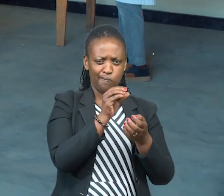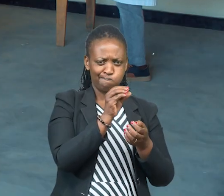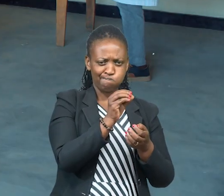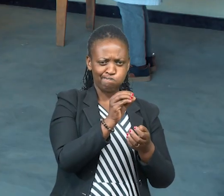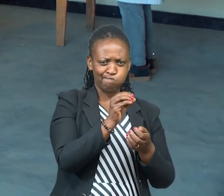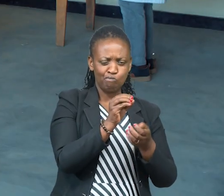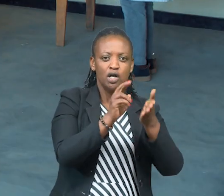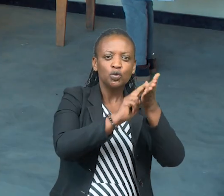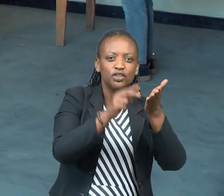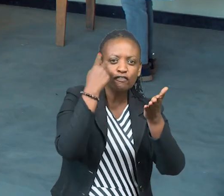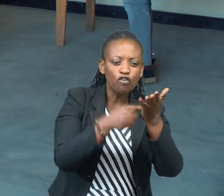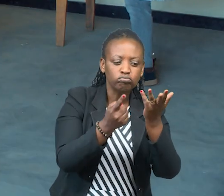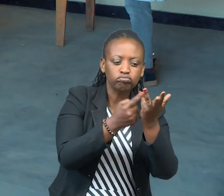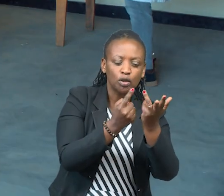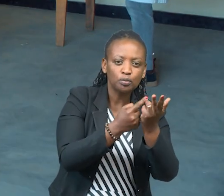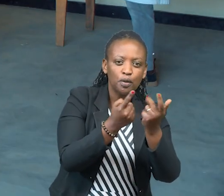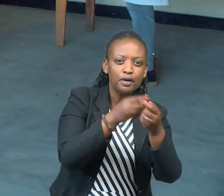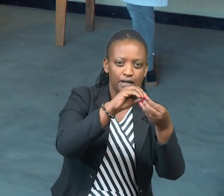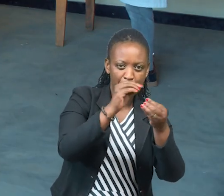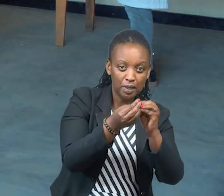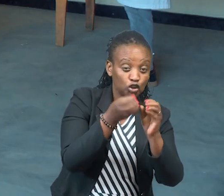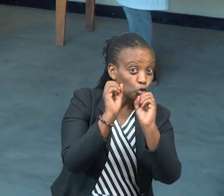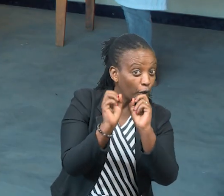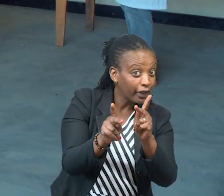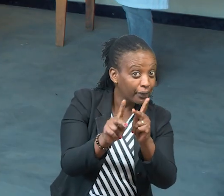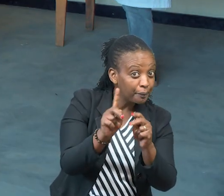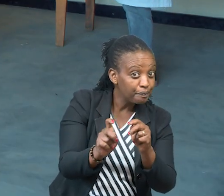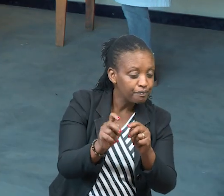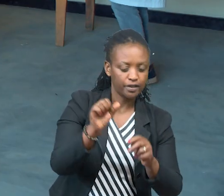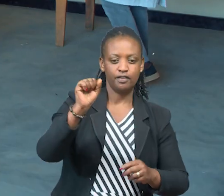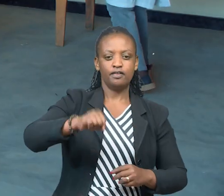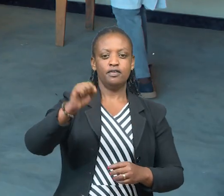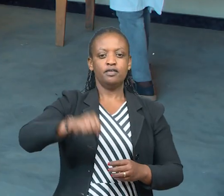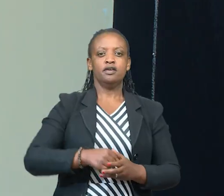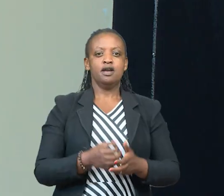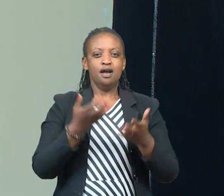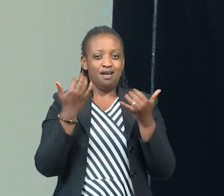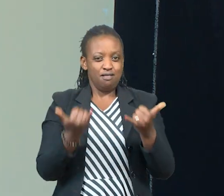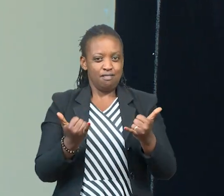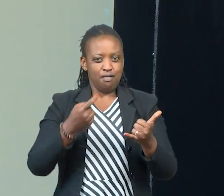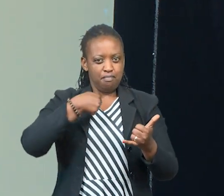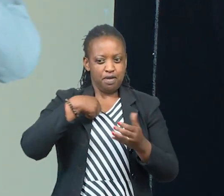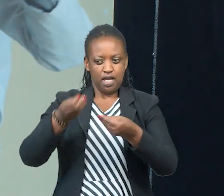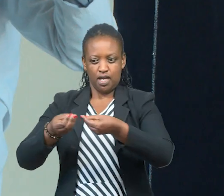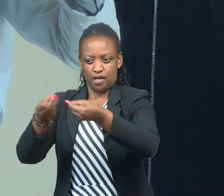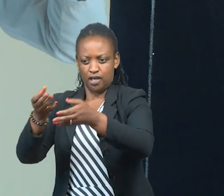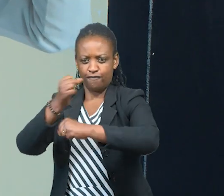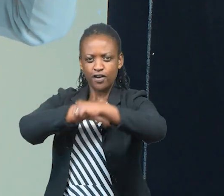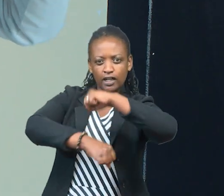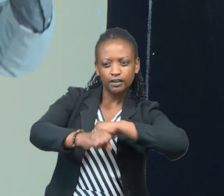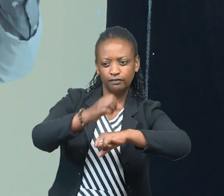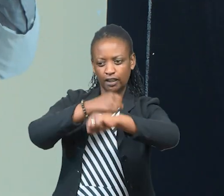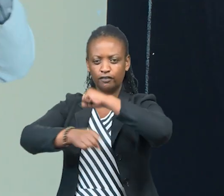these counters are used in counting numbers. Okay? Yes. I'm going to give you